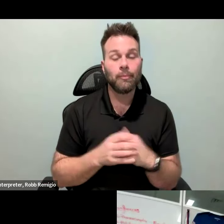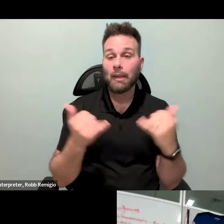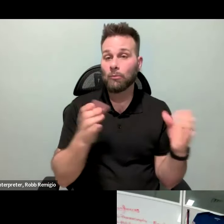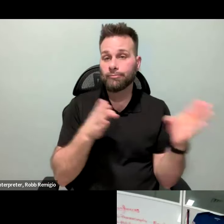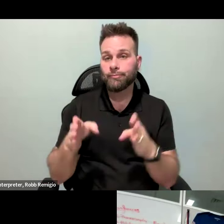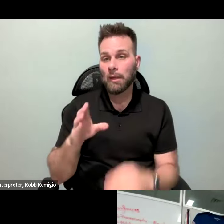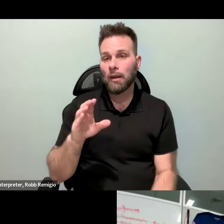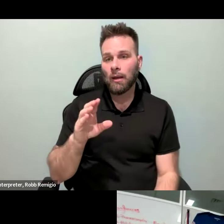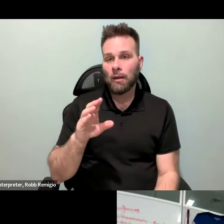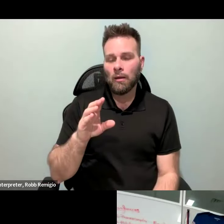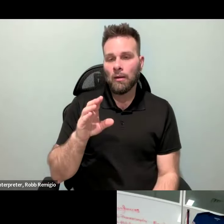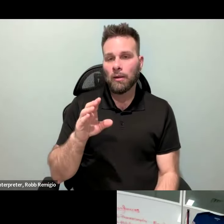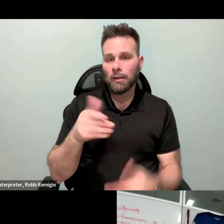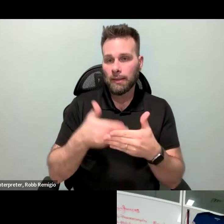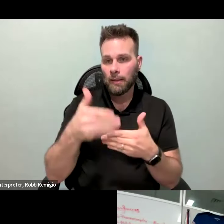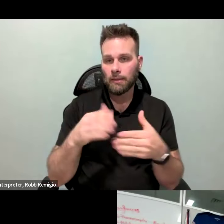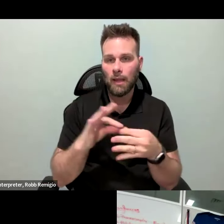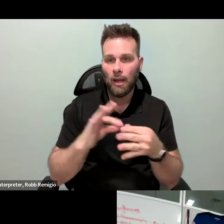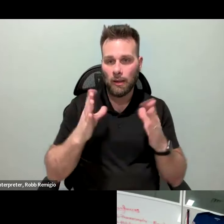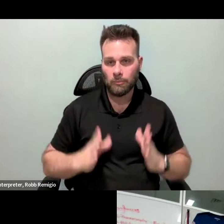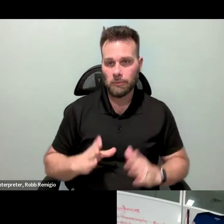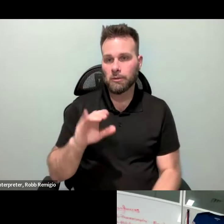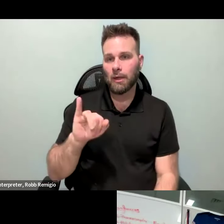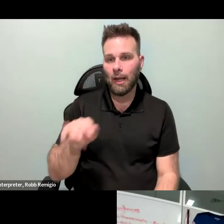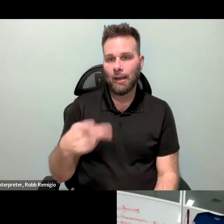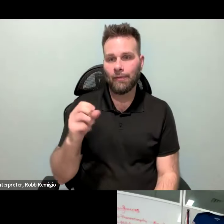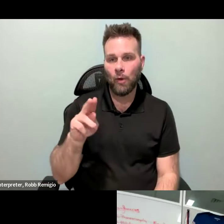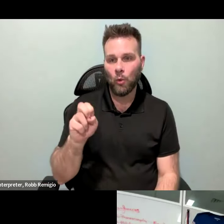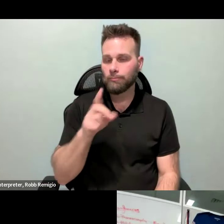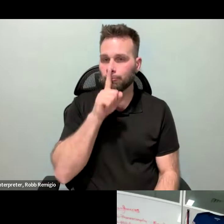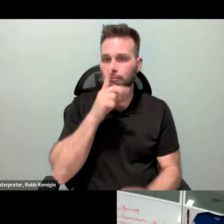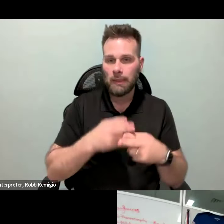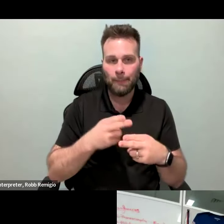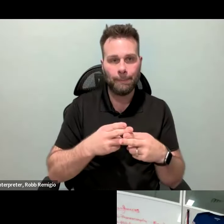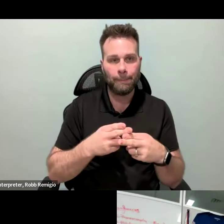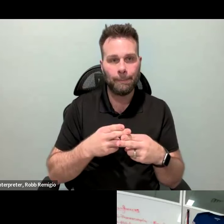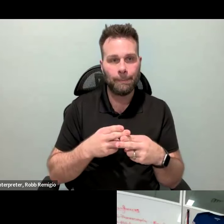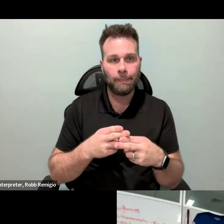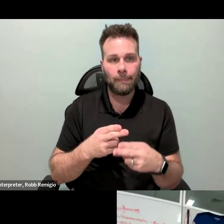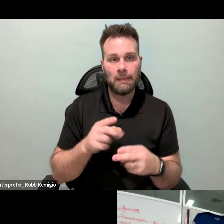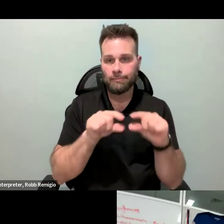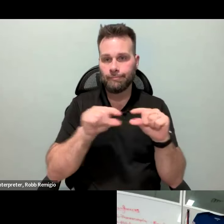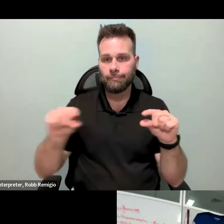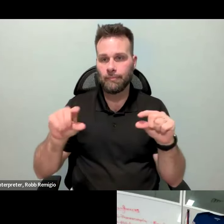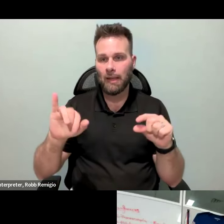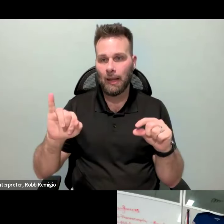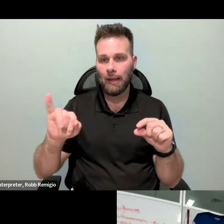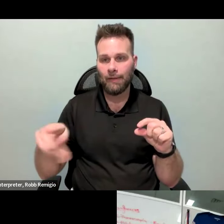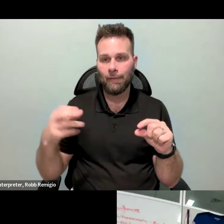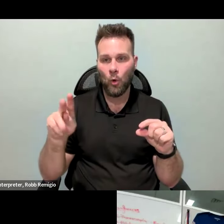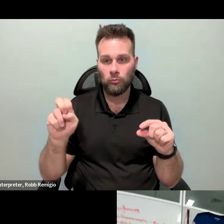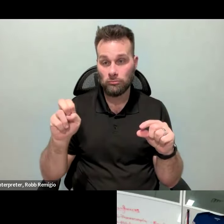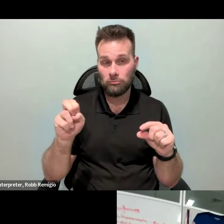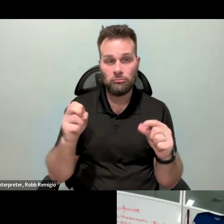You've had your hand up. If you could unmute yourself. The name is just iPhone. If you want